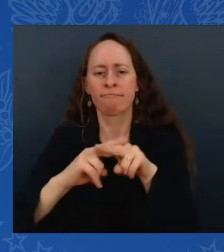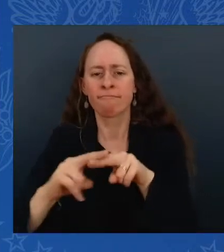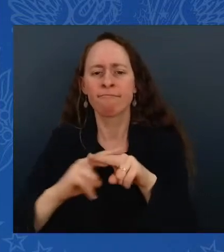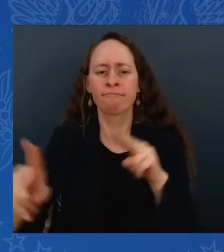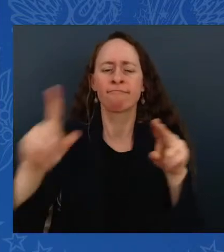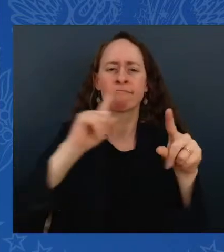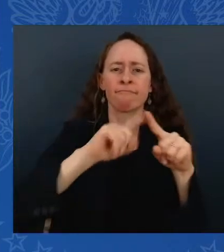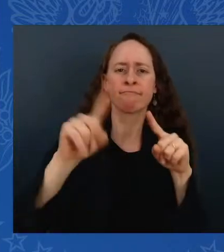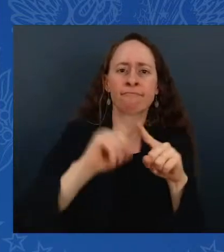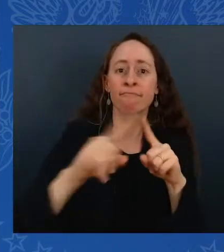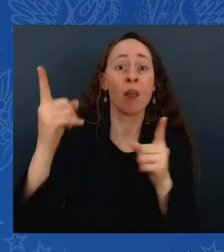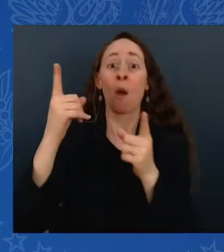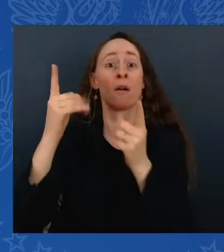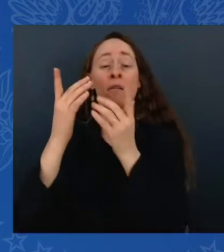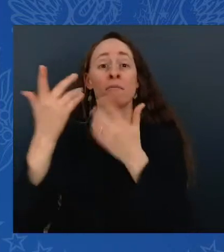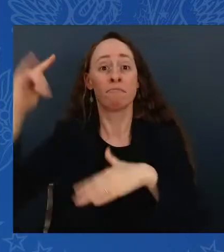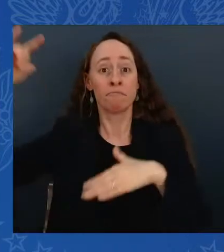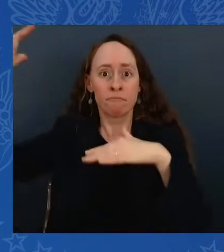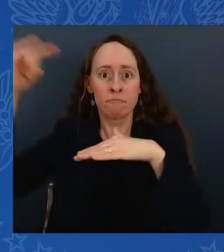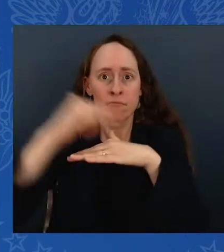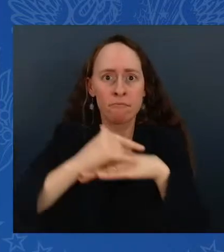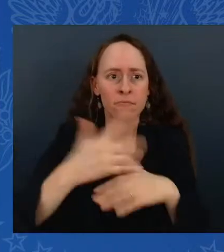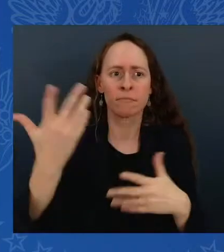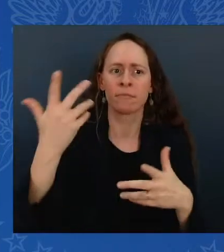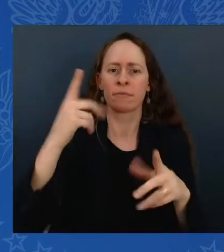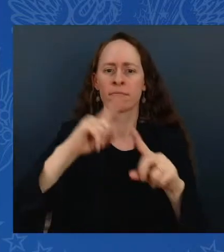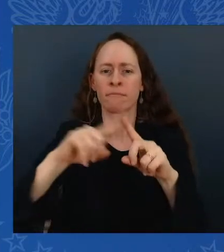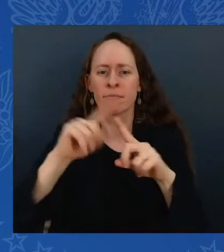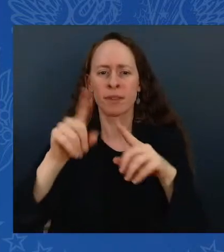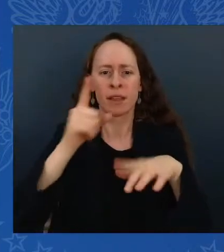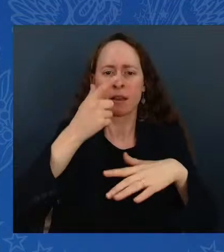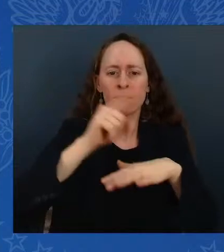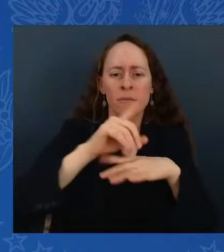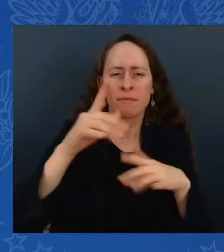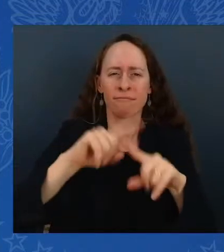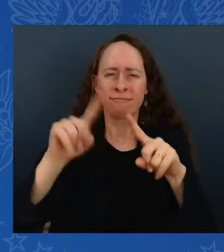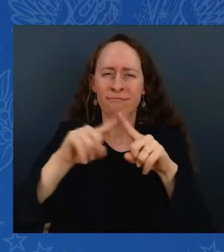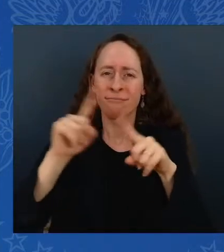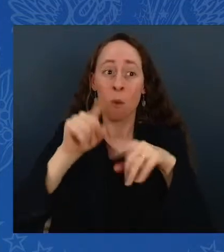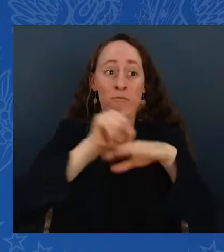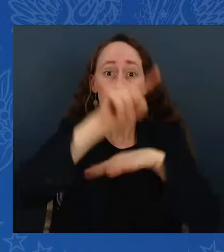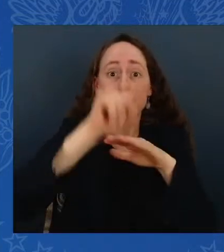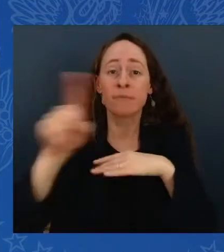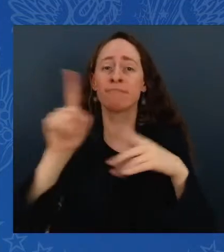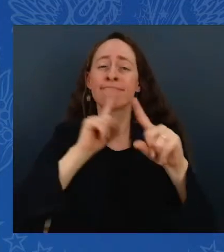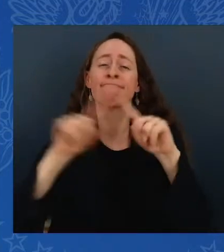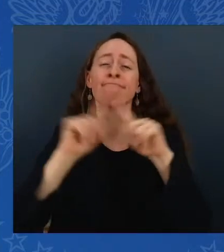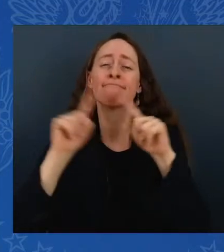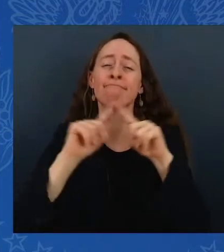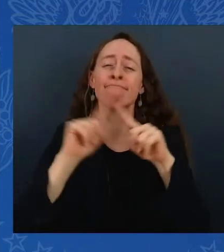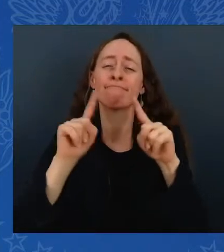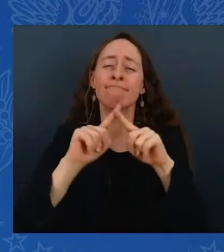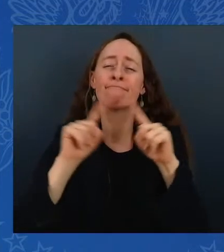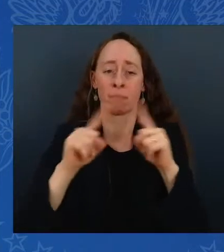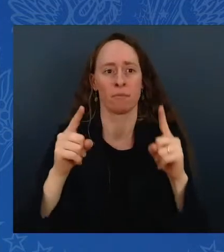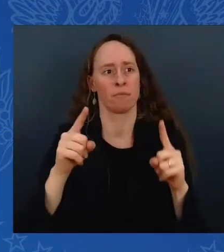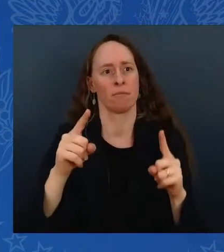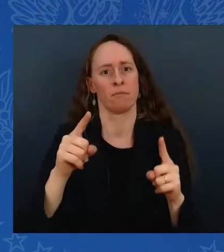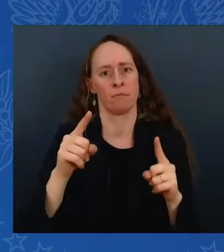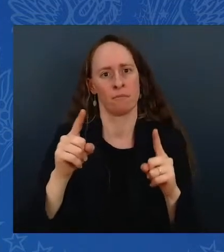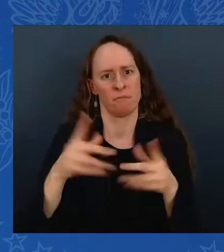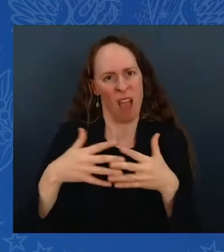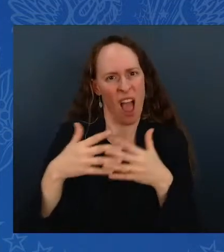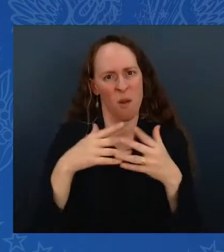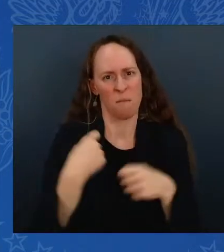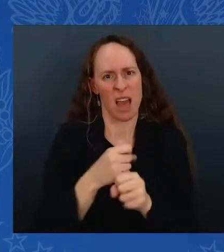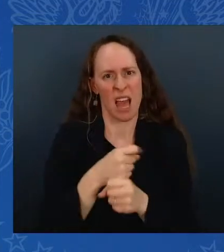be made with American products, built by American workers, creating good paid American jobs. How can we be the strongest nation